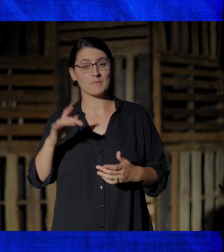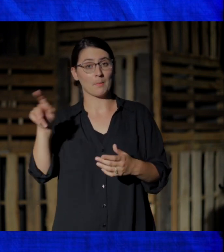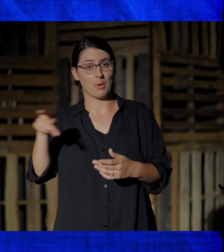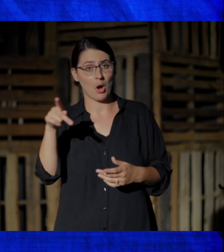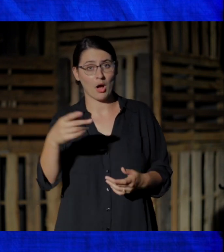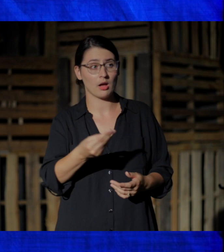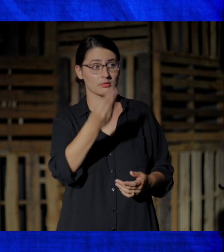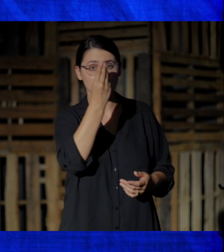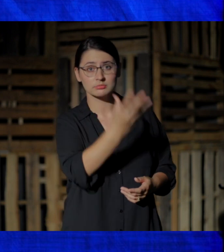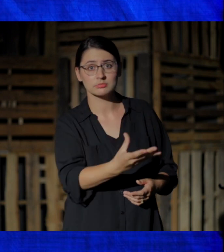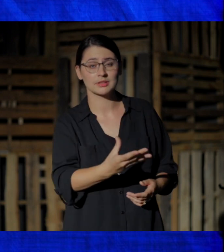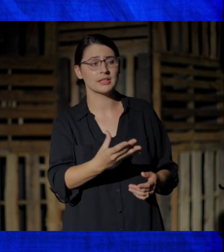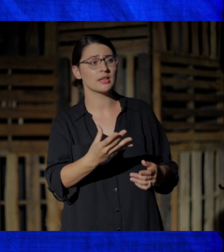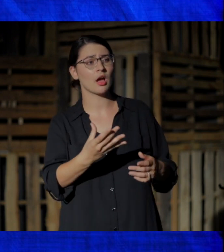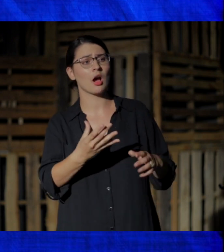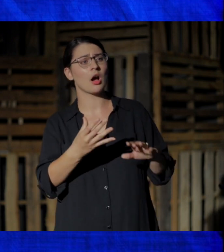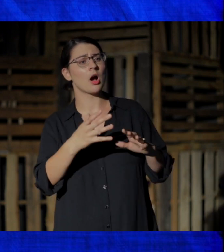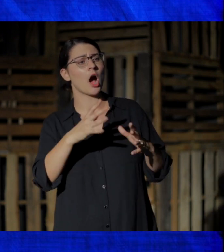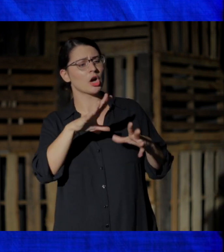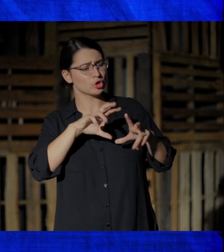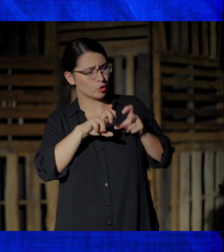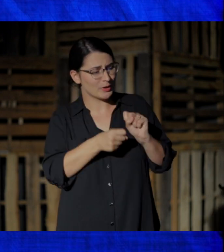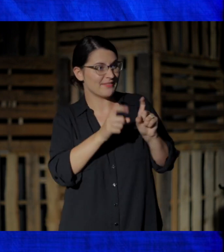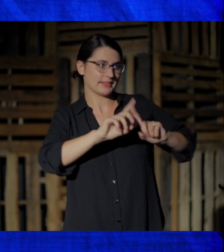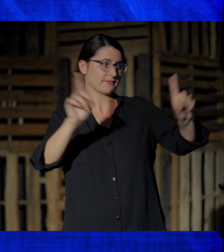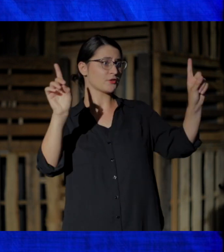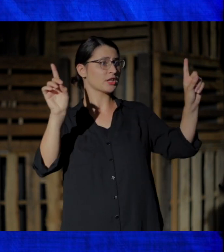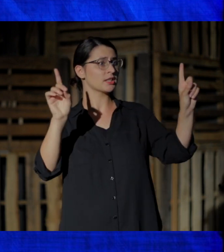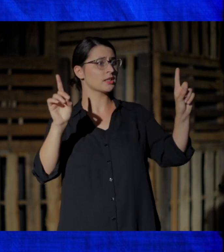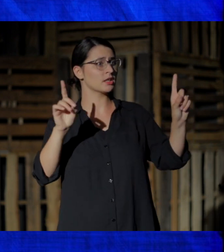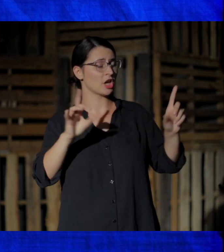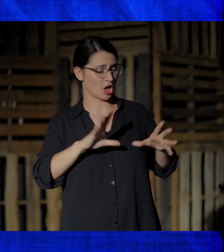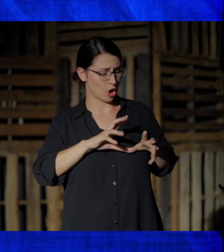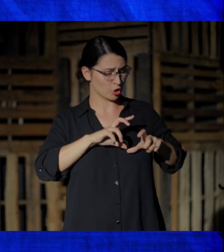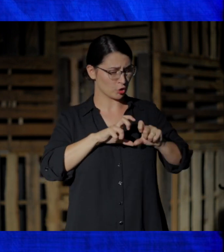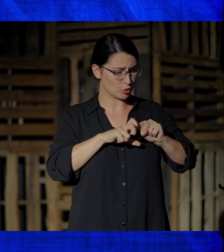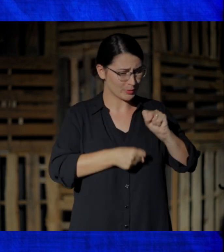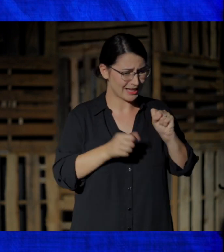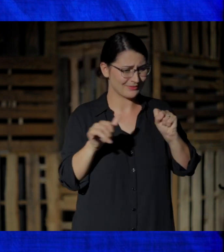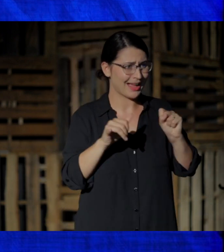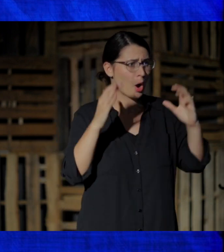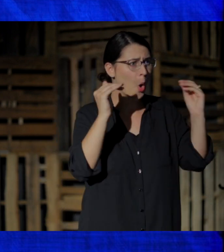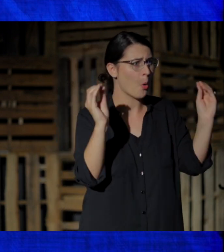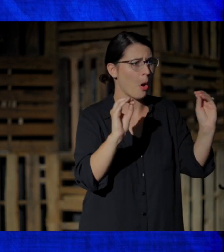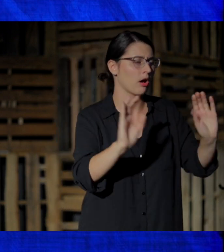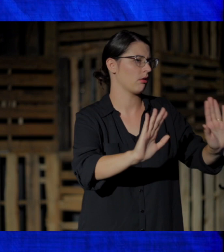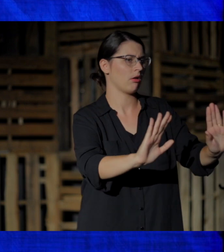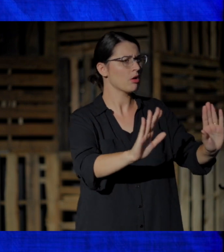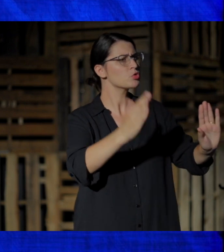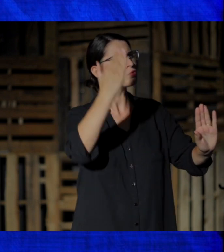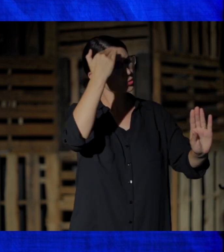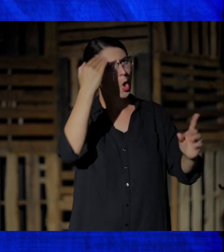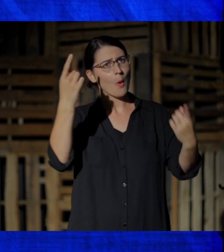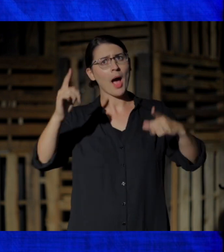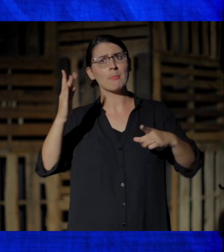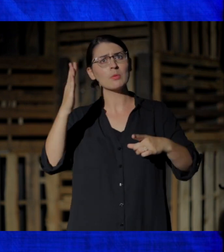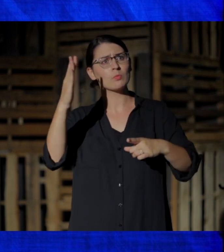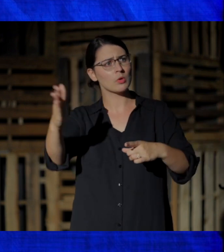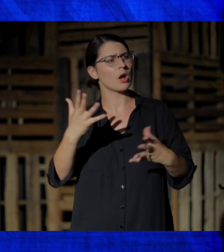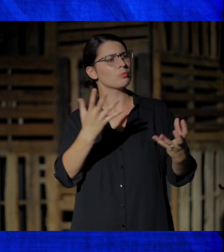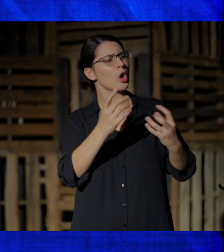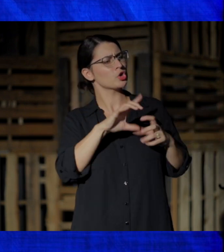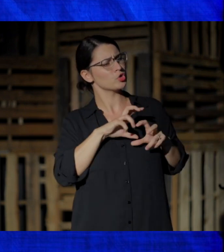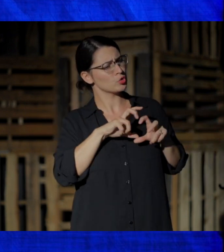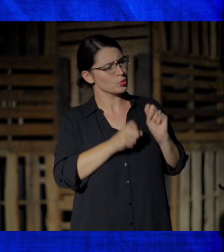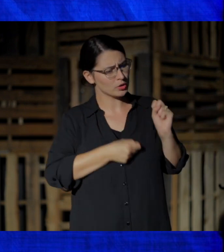how to grieve differently. I don't want you to grieve as those who don't have hope, who don't know what's coming. I want you to grieve differently. How do we